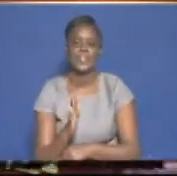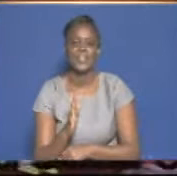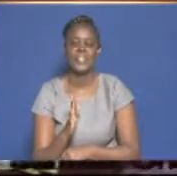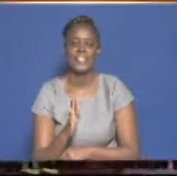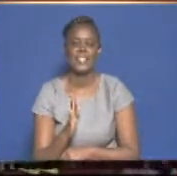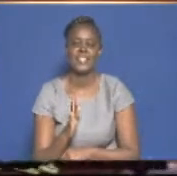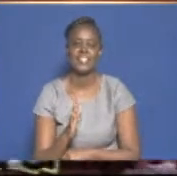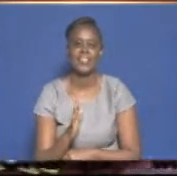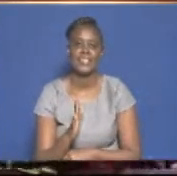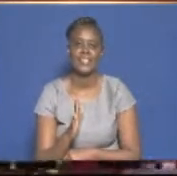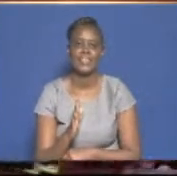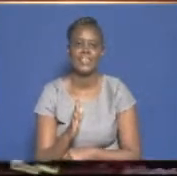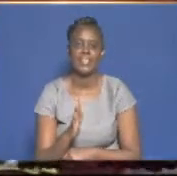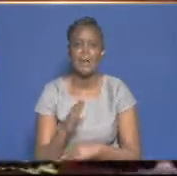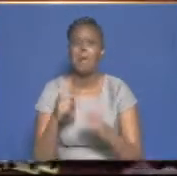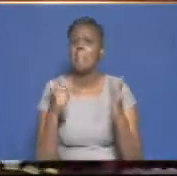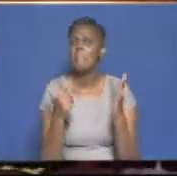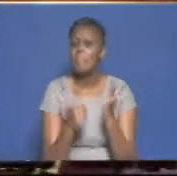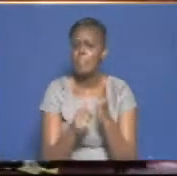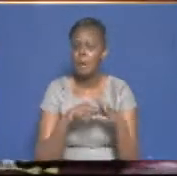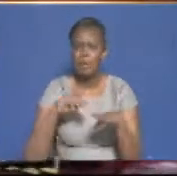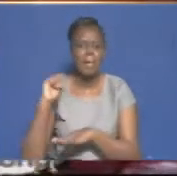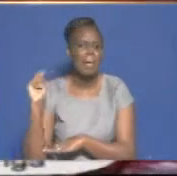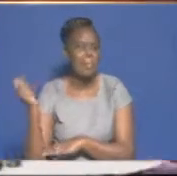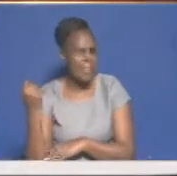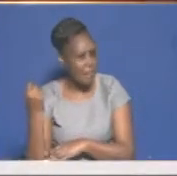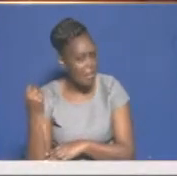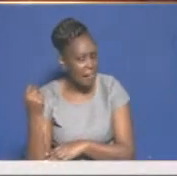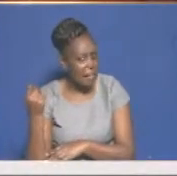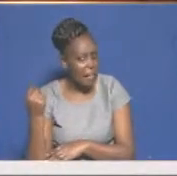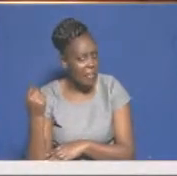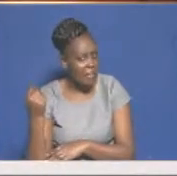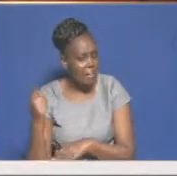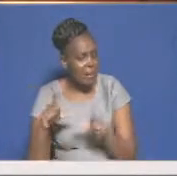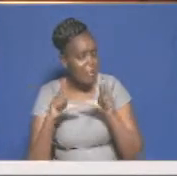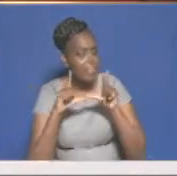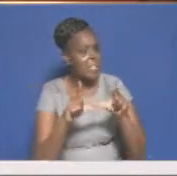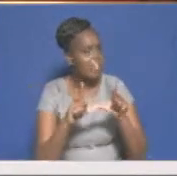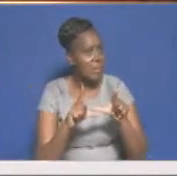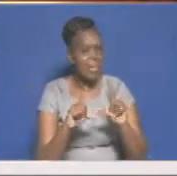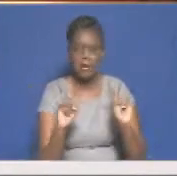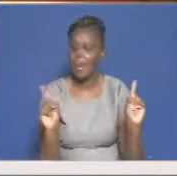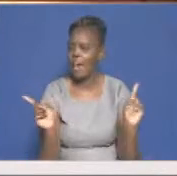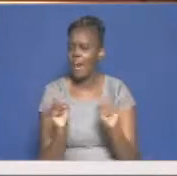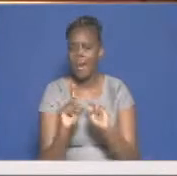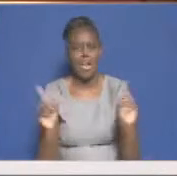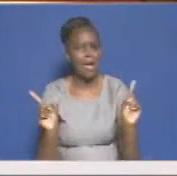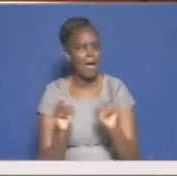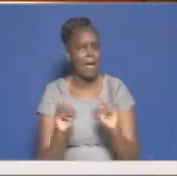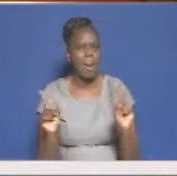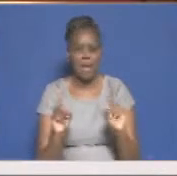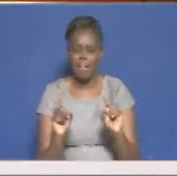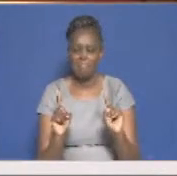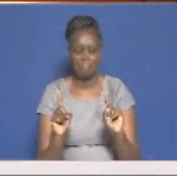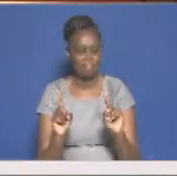Honorable Speaker, the crisis in Kenya is not about lack of academic papers. It's about lack of integrity. And